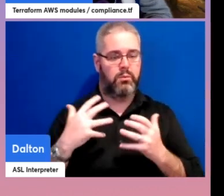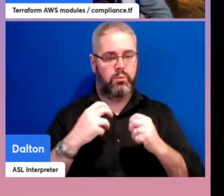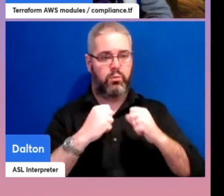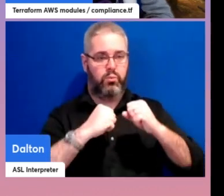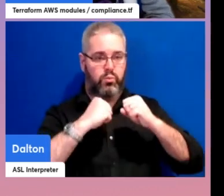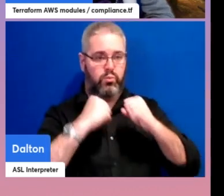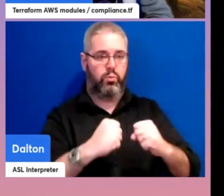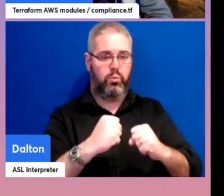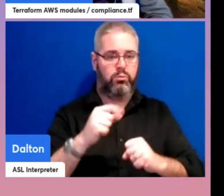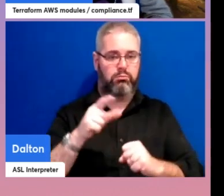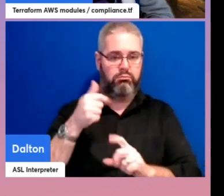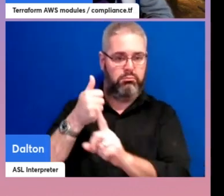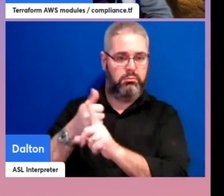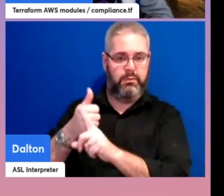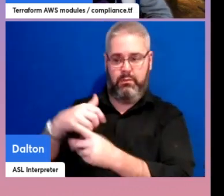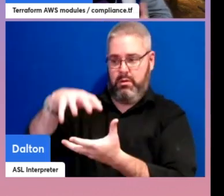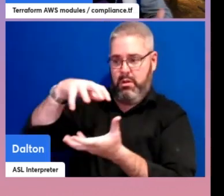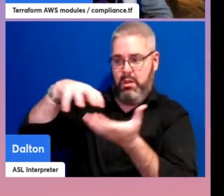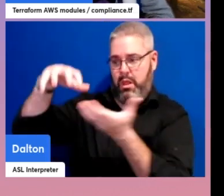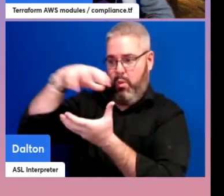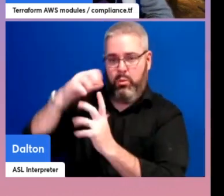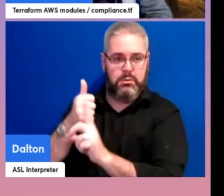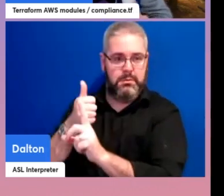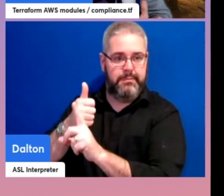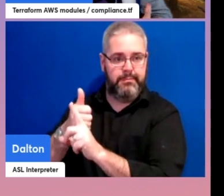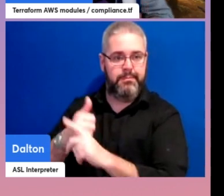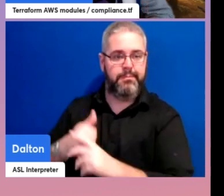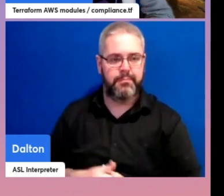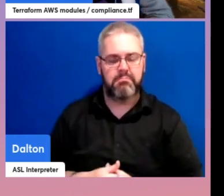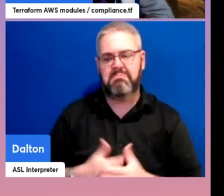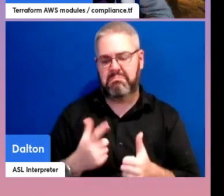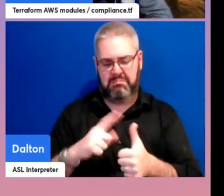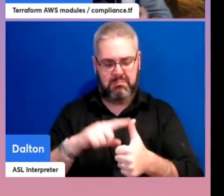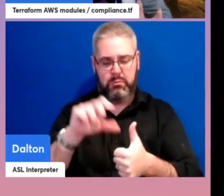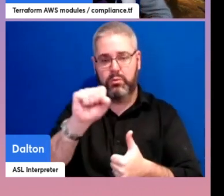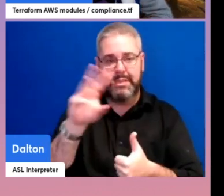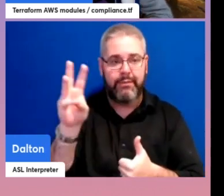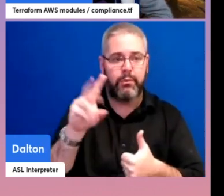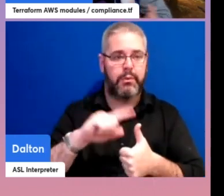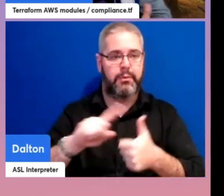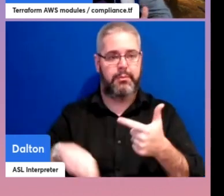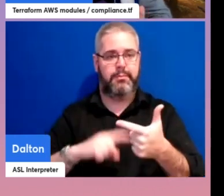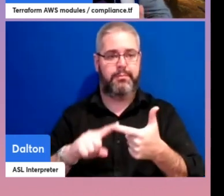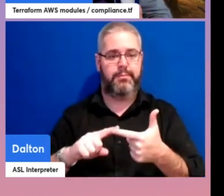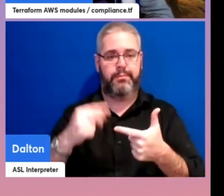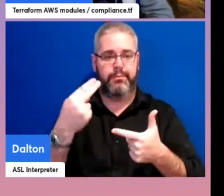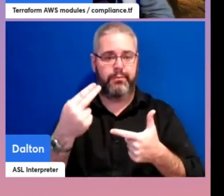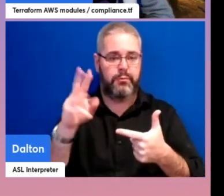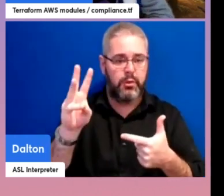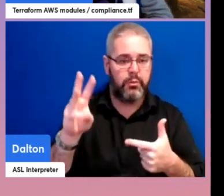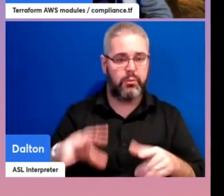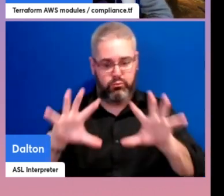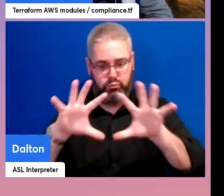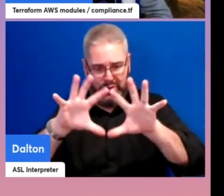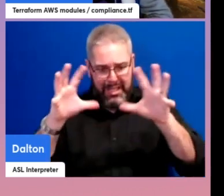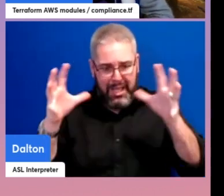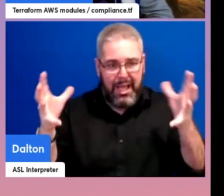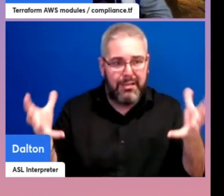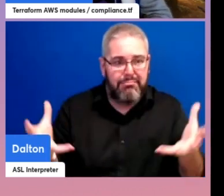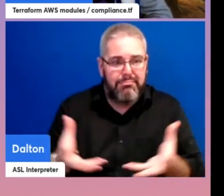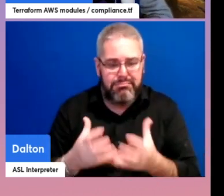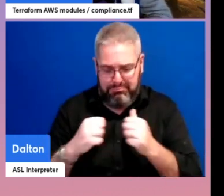of the cloud itself. So they take care of software, hardware, global infrastructure, how